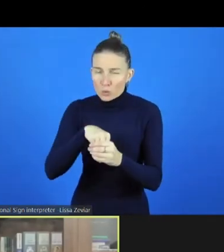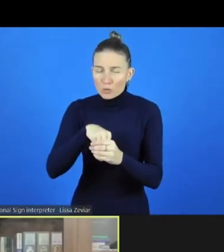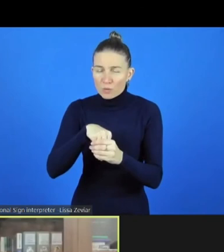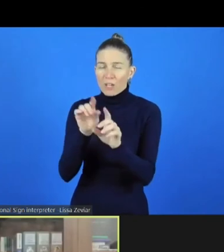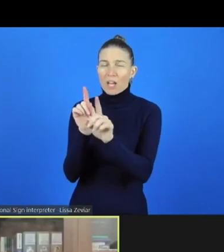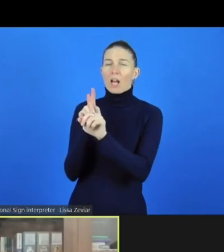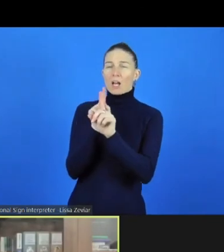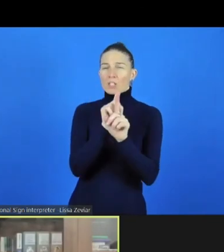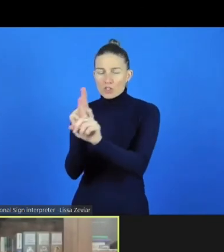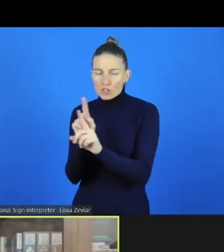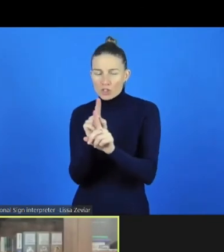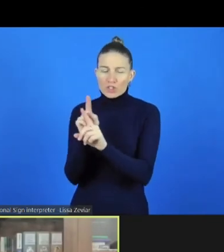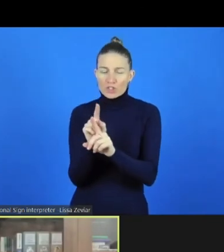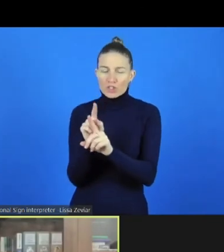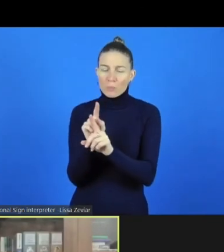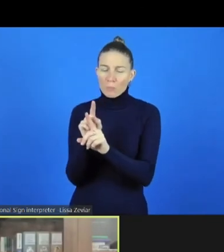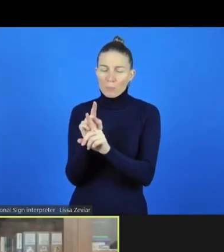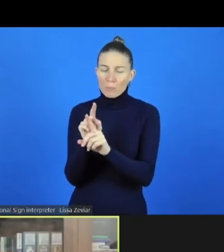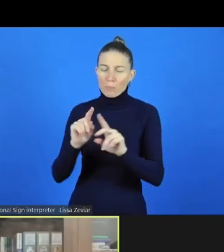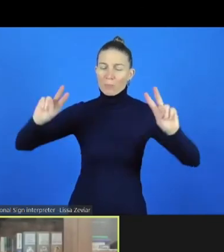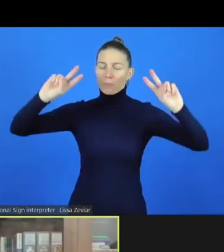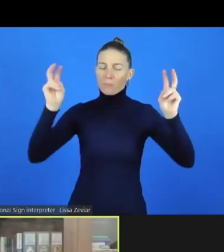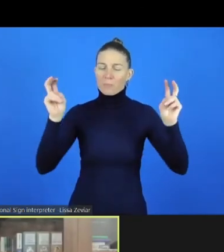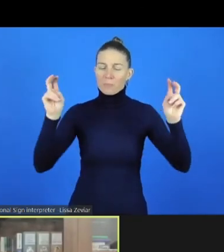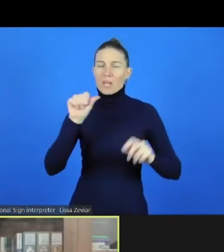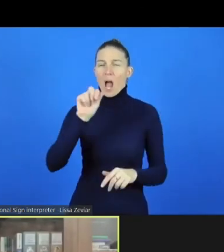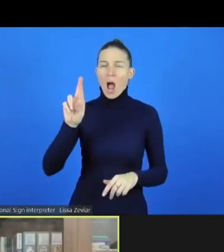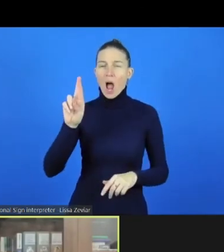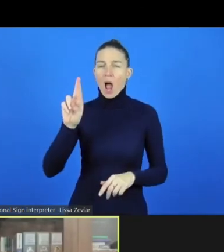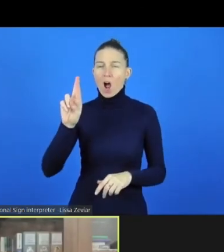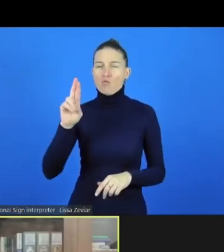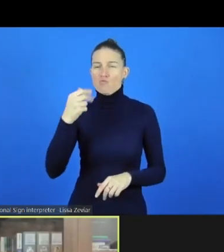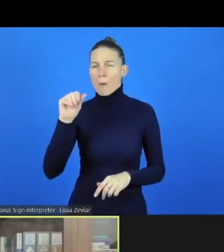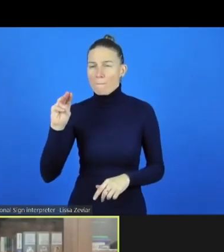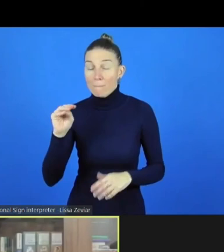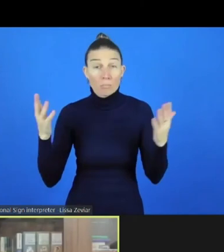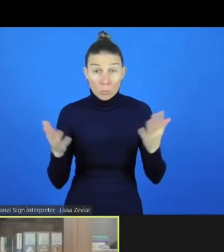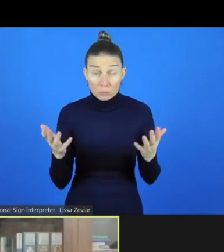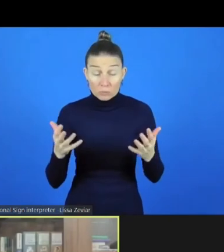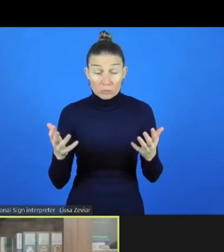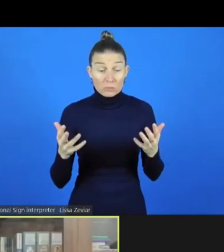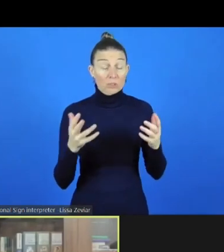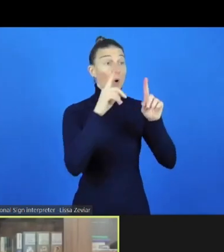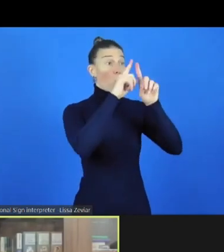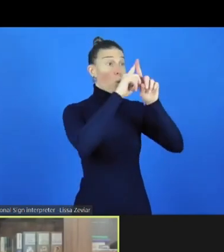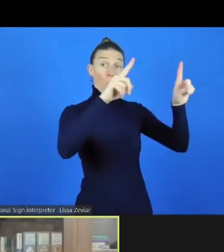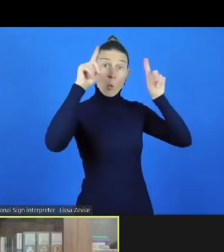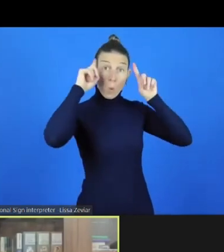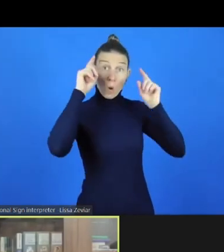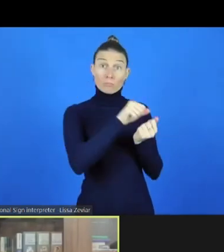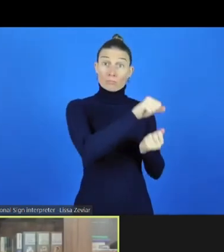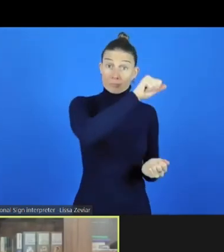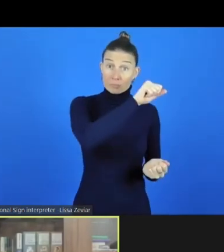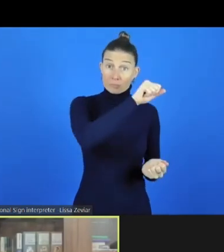I'm specifically associated with. This is for hiring graduates directly from colleges in India